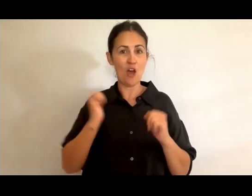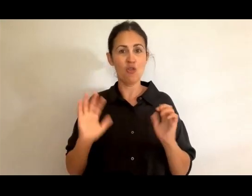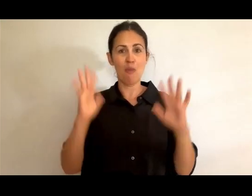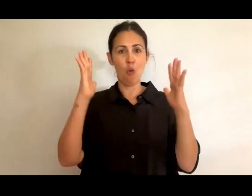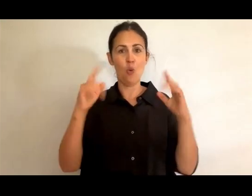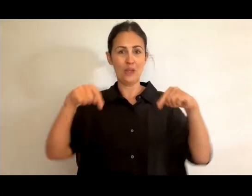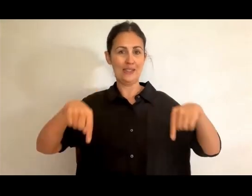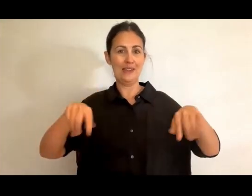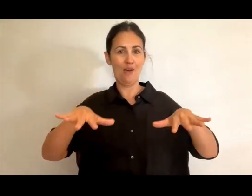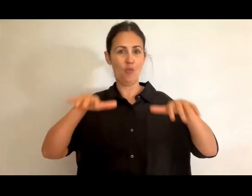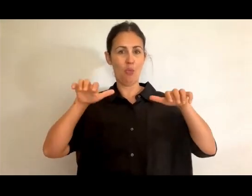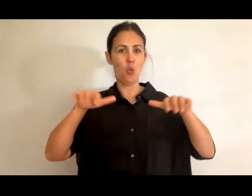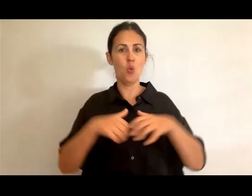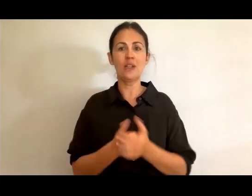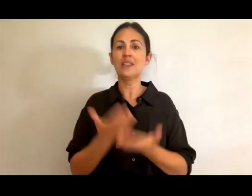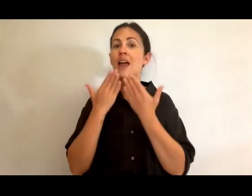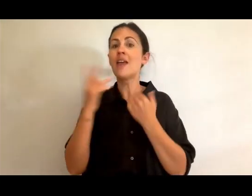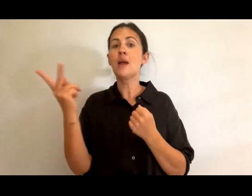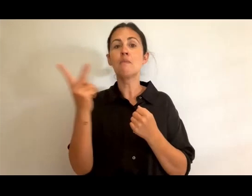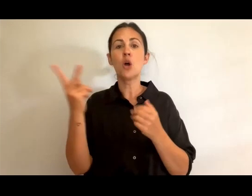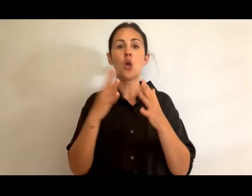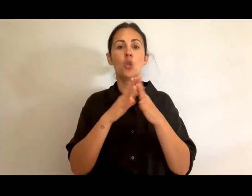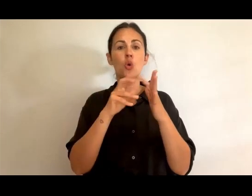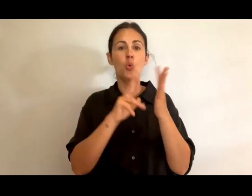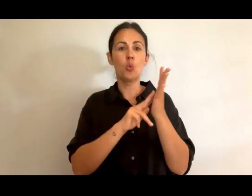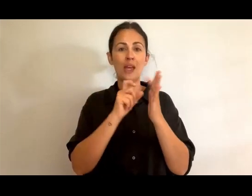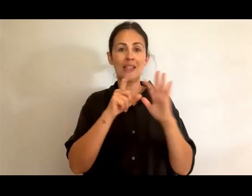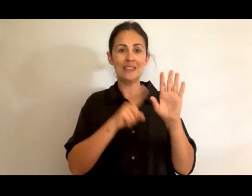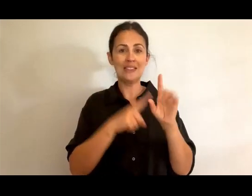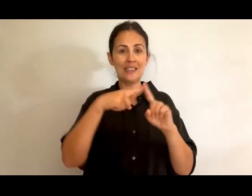both Wendy and Tamsin, for sharing your knowledge from Aotearoa.